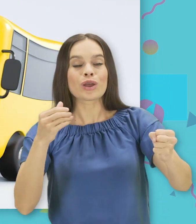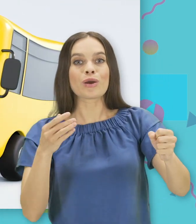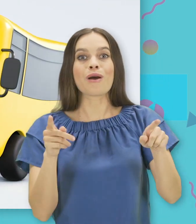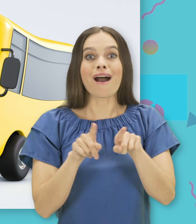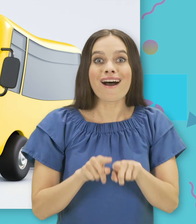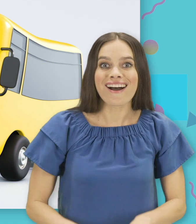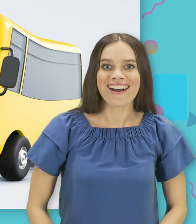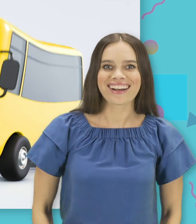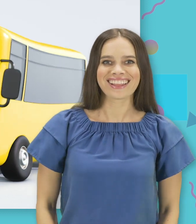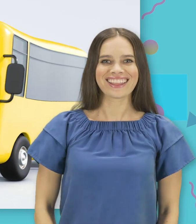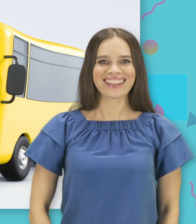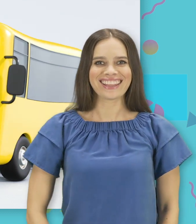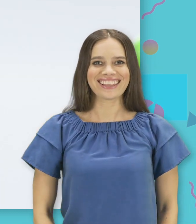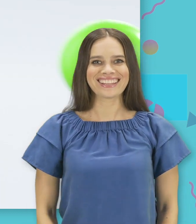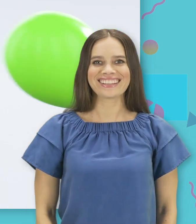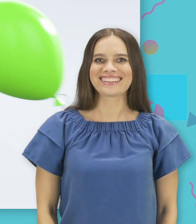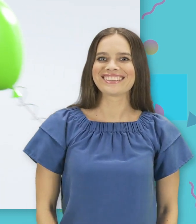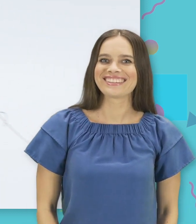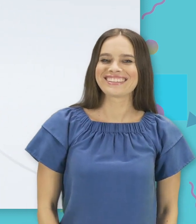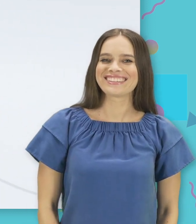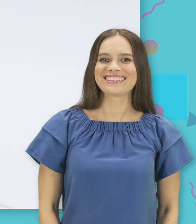Here's a green one too.